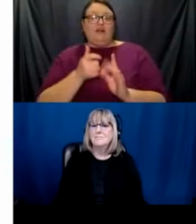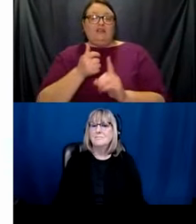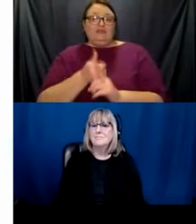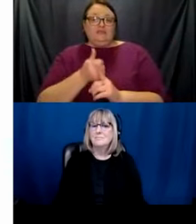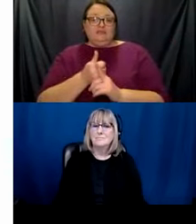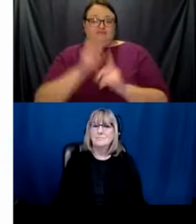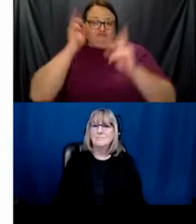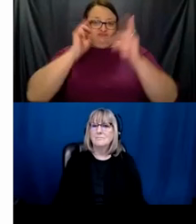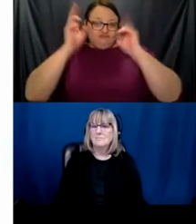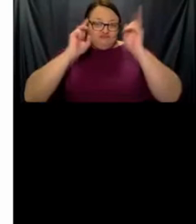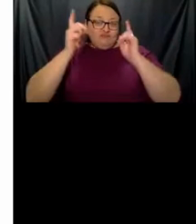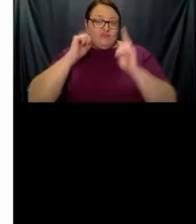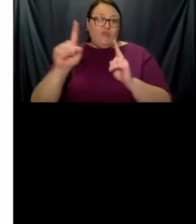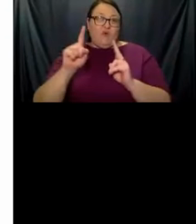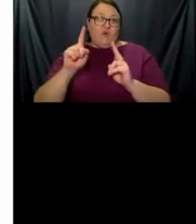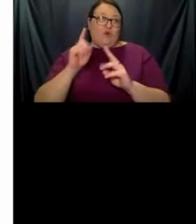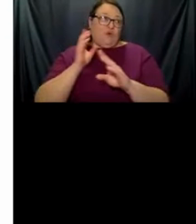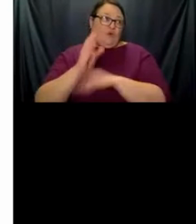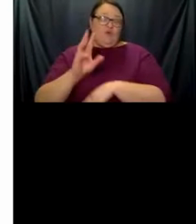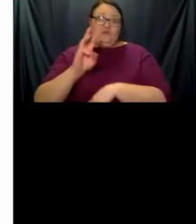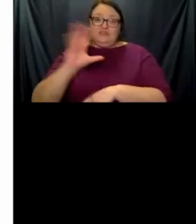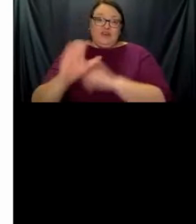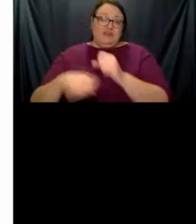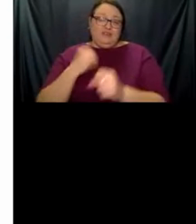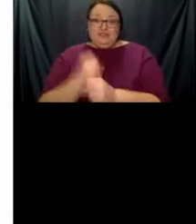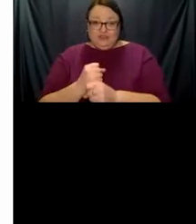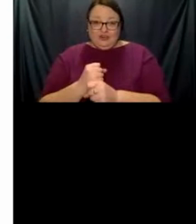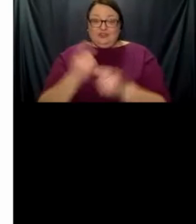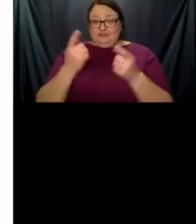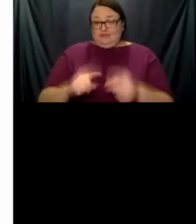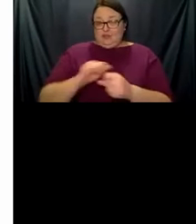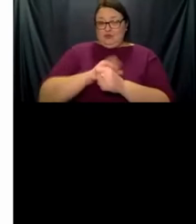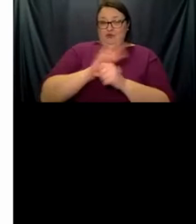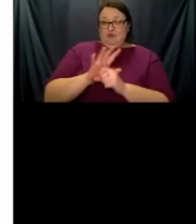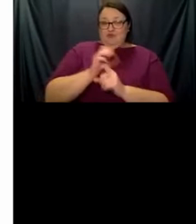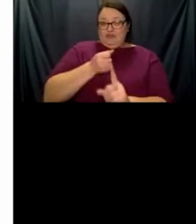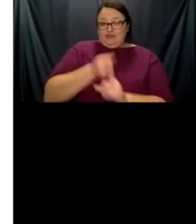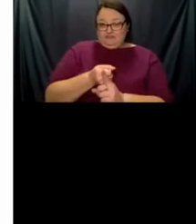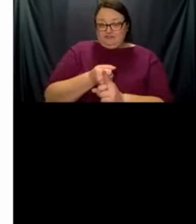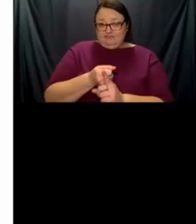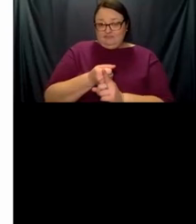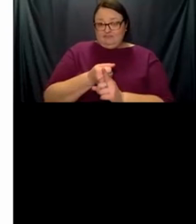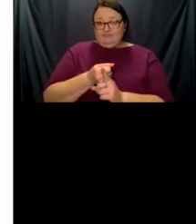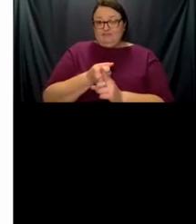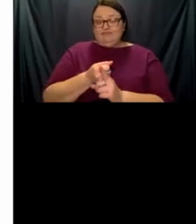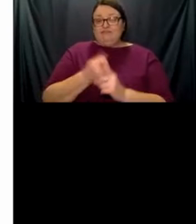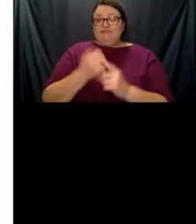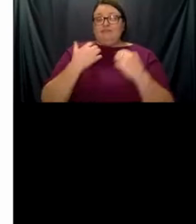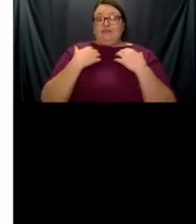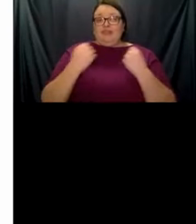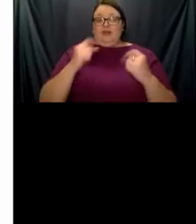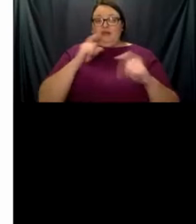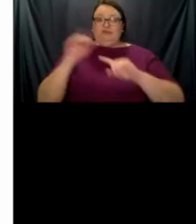hair for over 65 years, when COVID hit and the health directive was